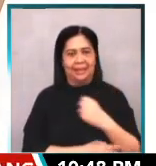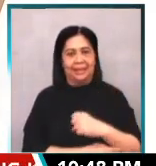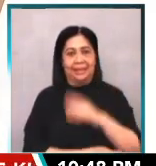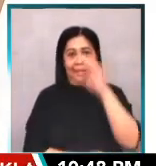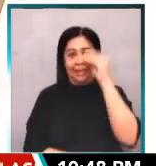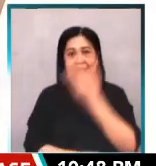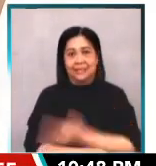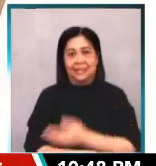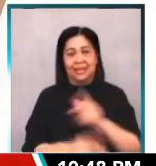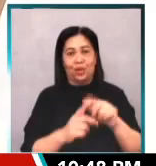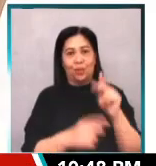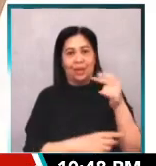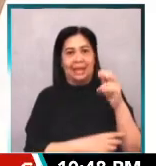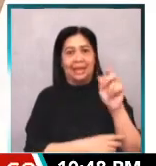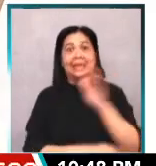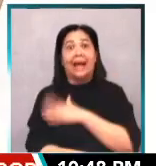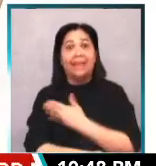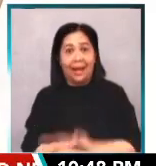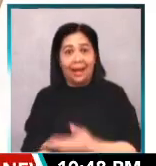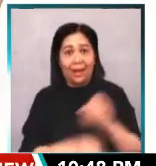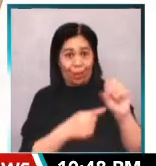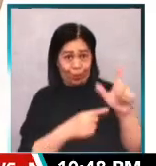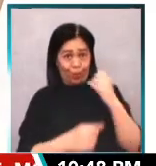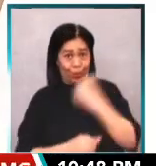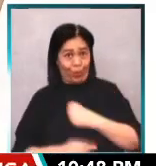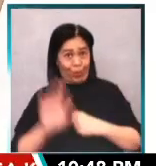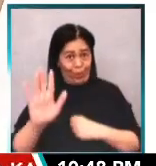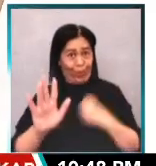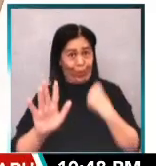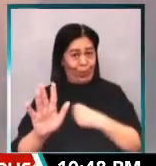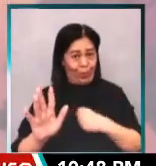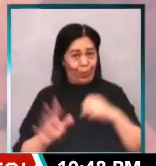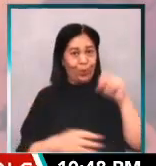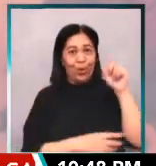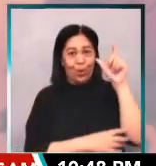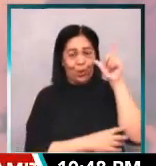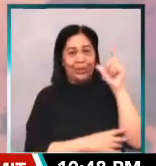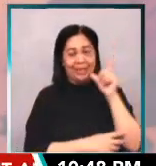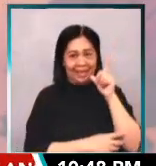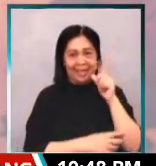yung anak ng original anak Superman na si Lois Lane. Oo.